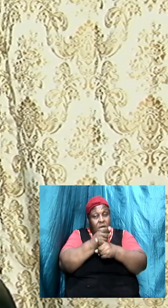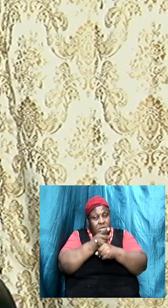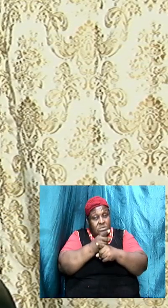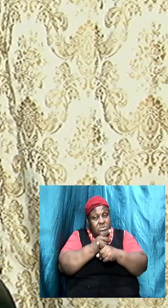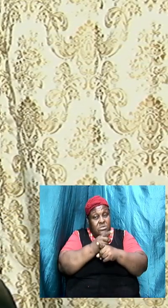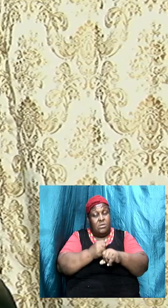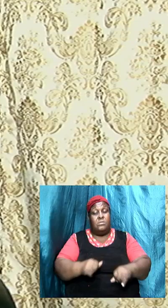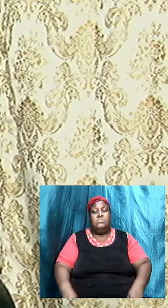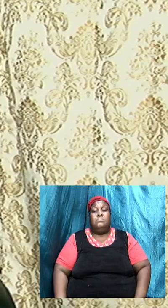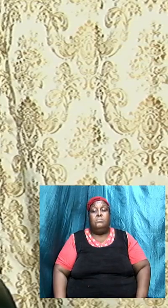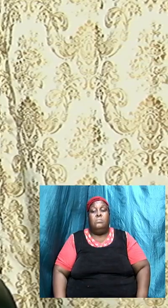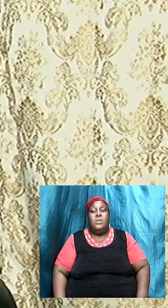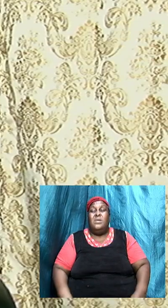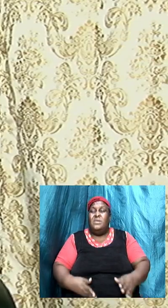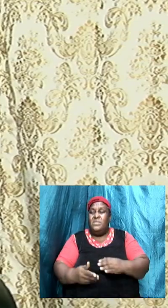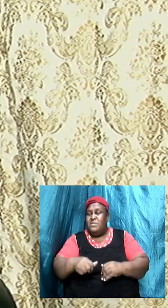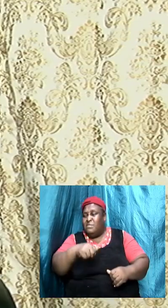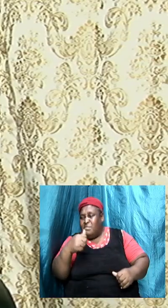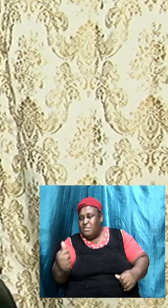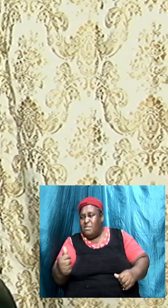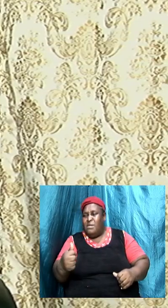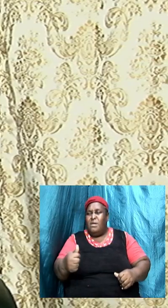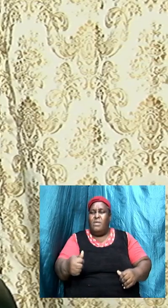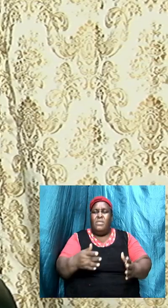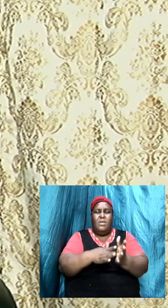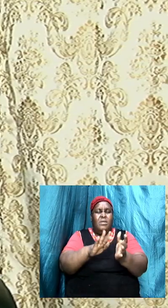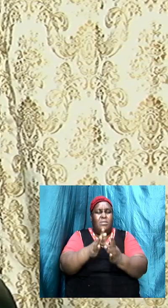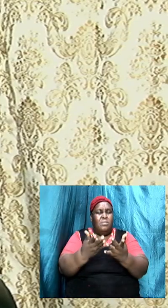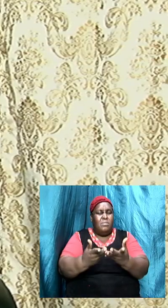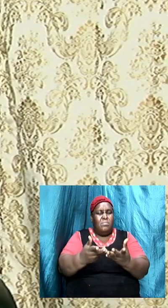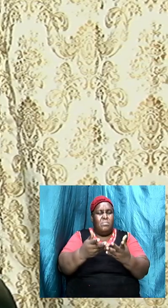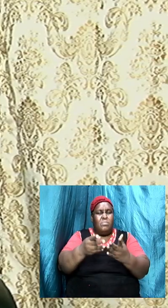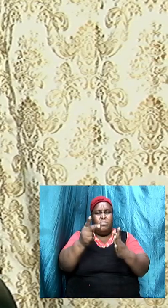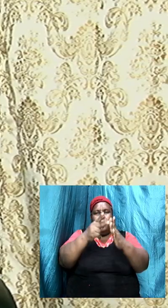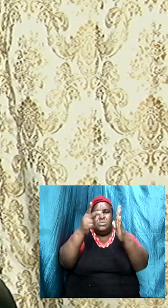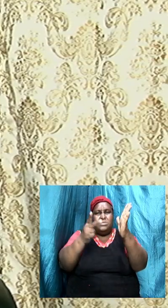But then there are other biblical based principles.